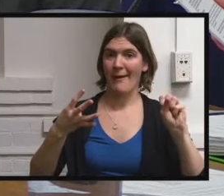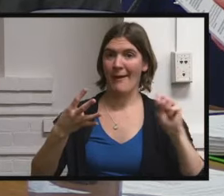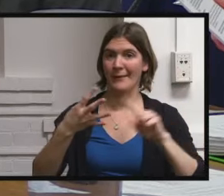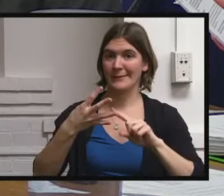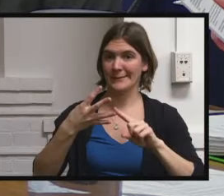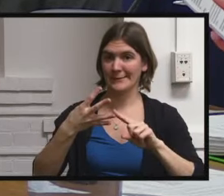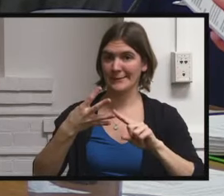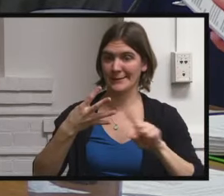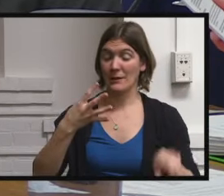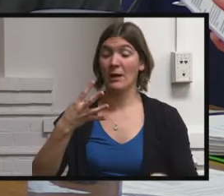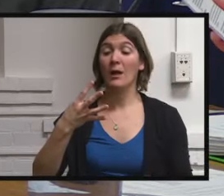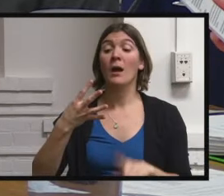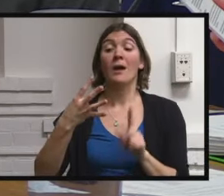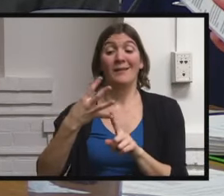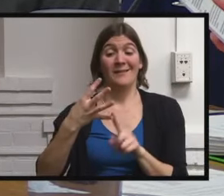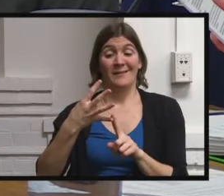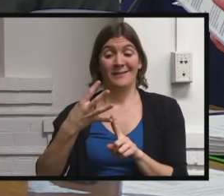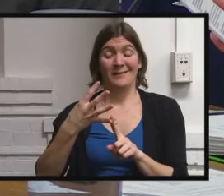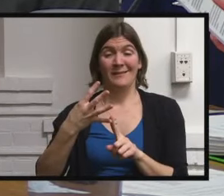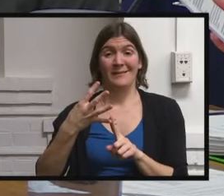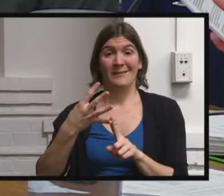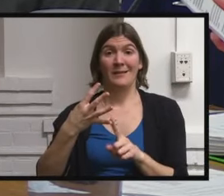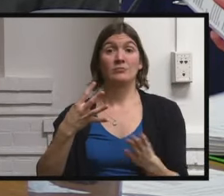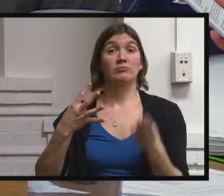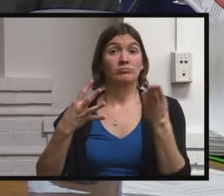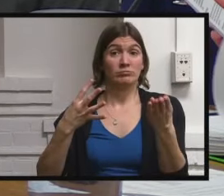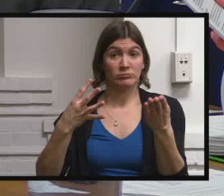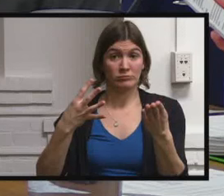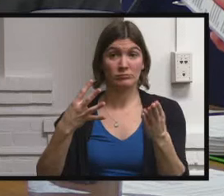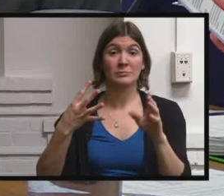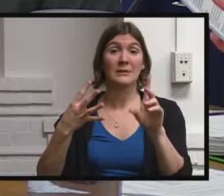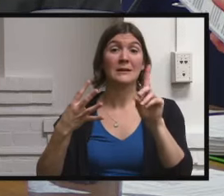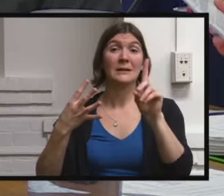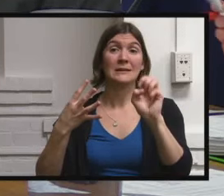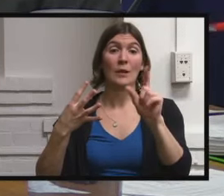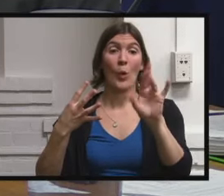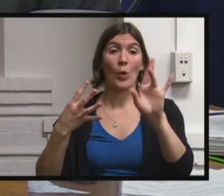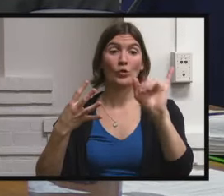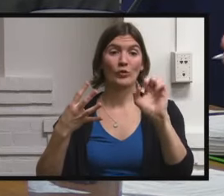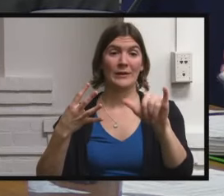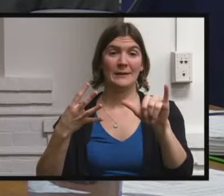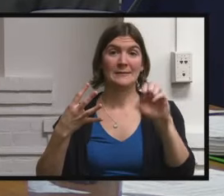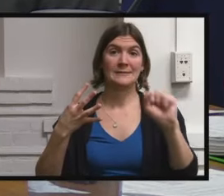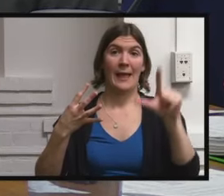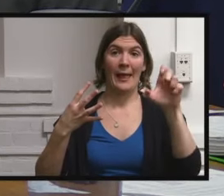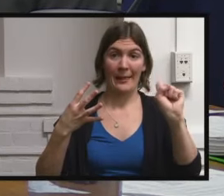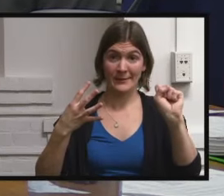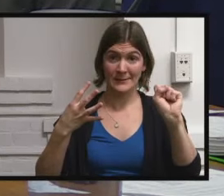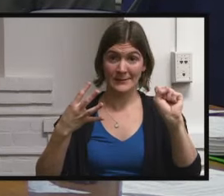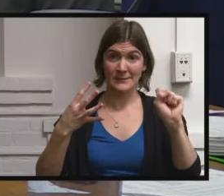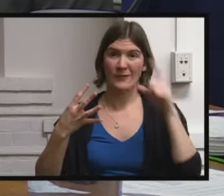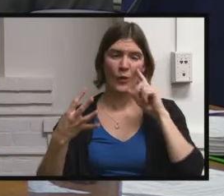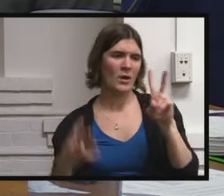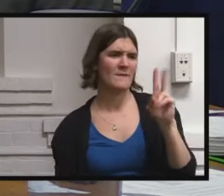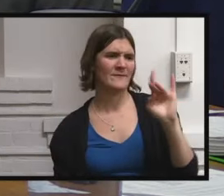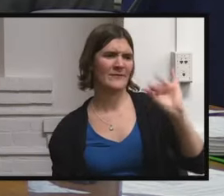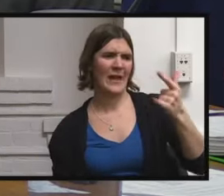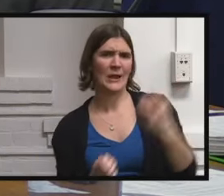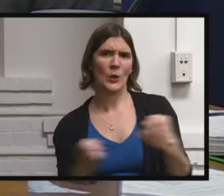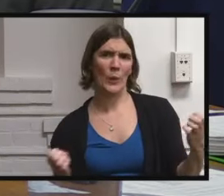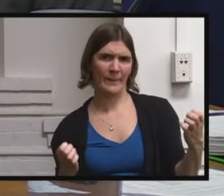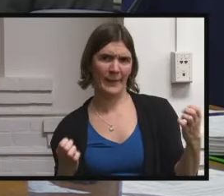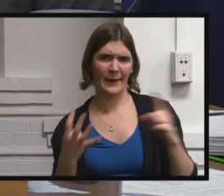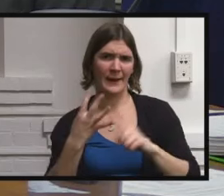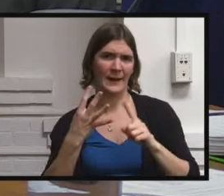Massachusetts. And finally, we recommend an award to DeLorey Sales for Viking equipment